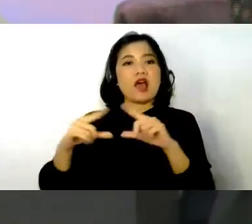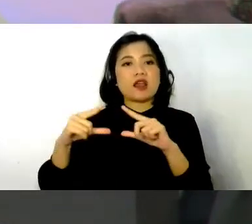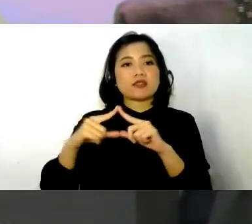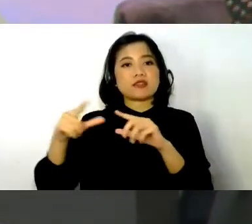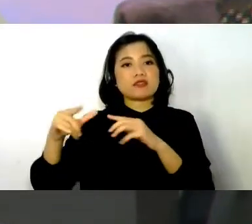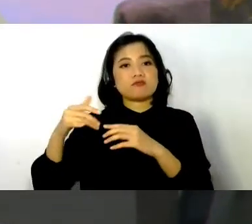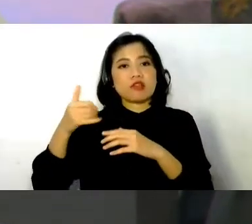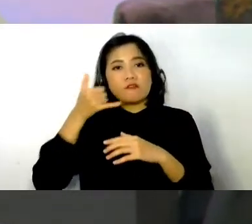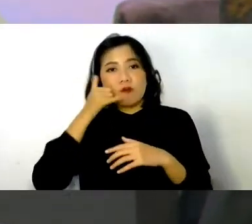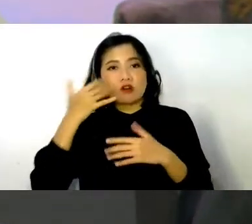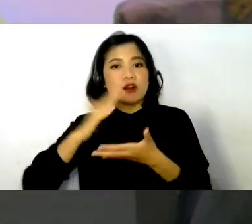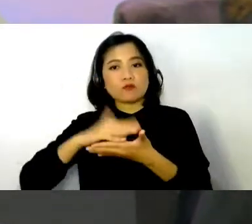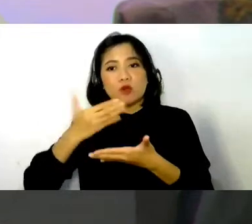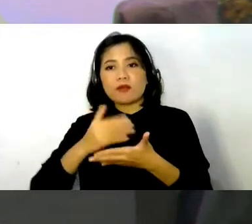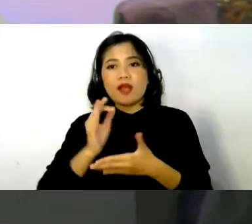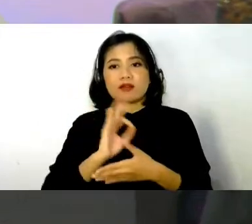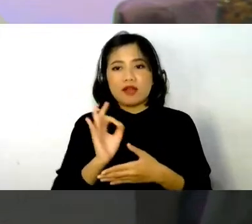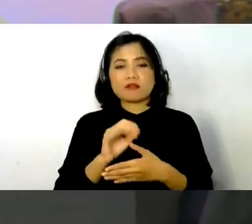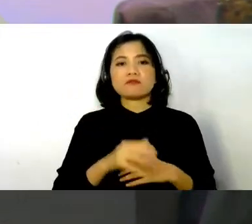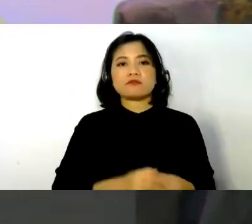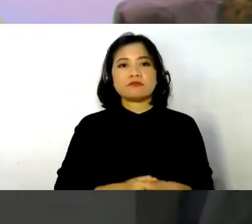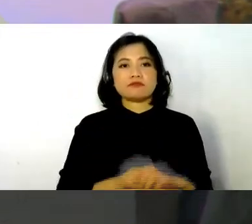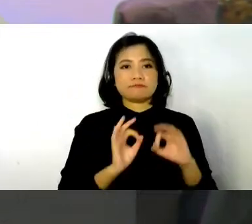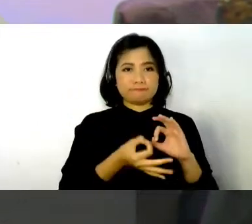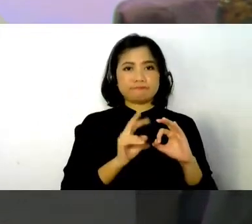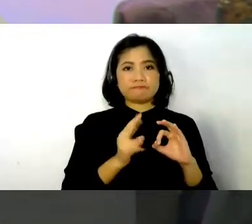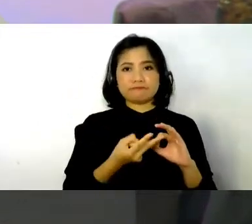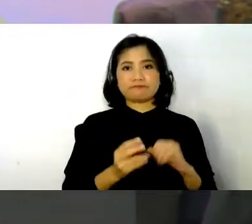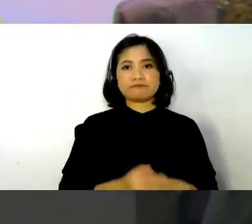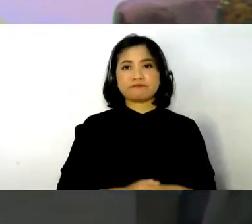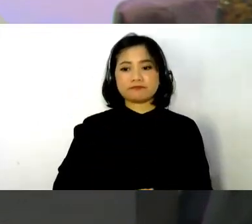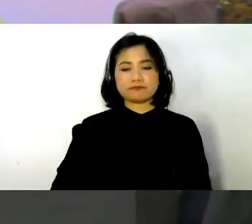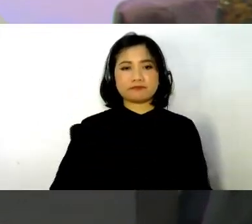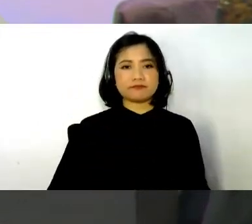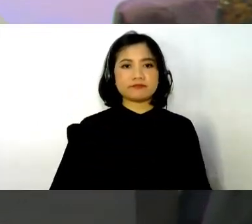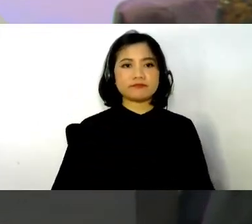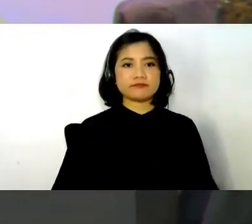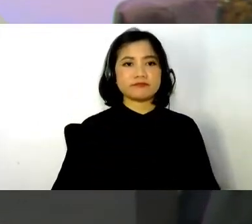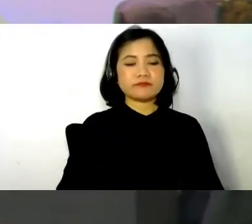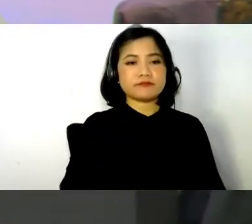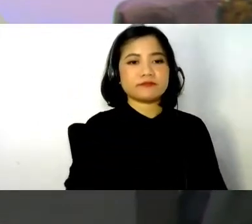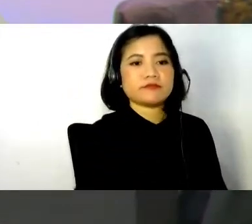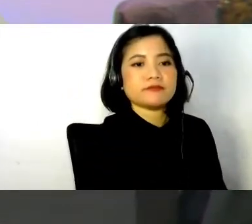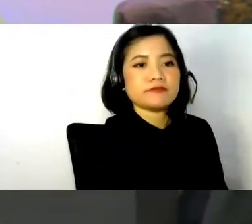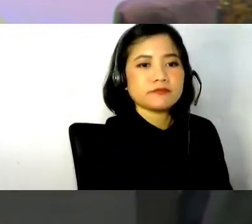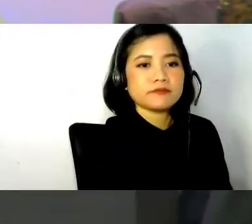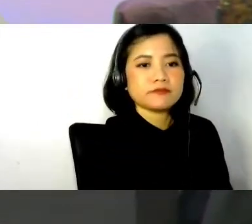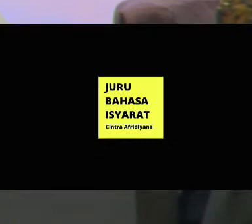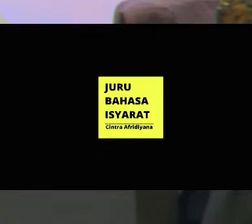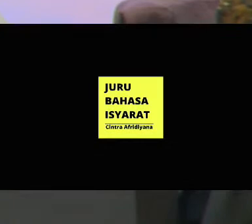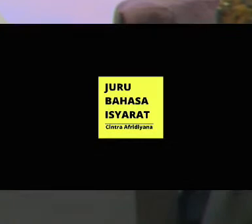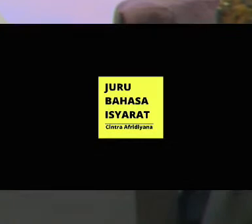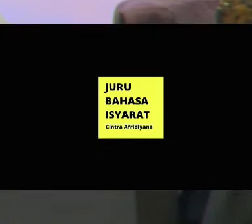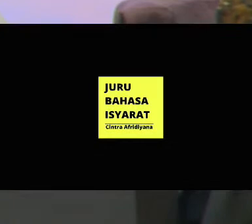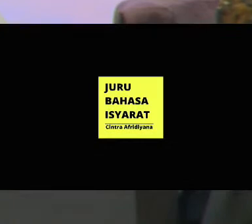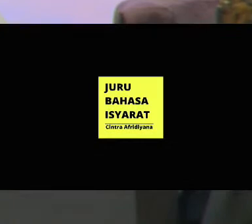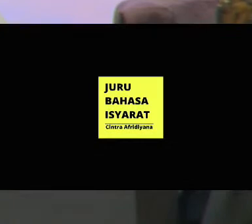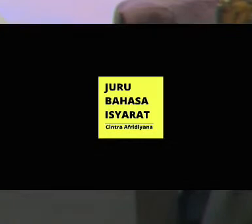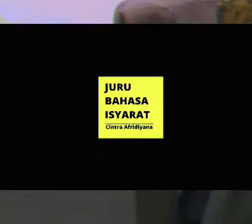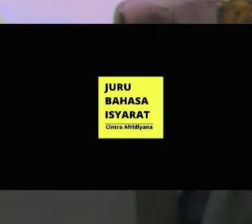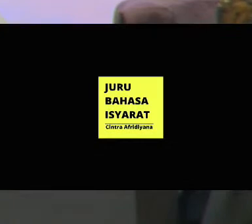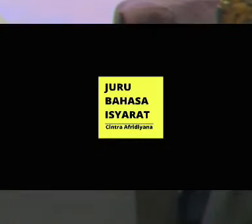Thank you, Prof. Bambang, for addressing also that the MPI can be used for policy and